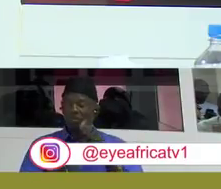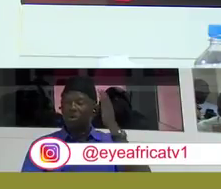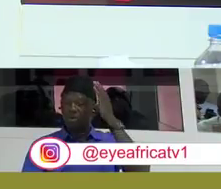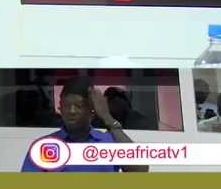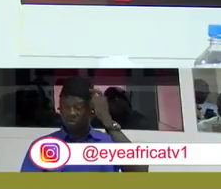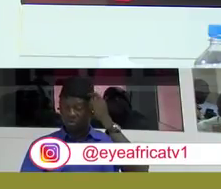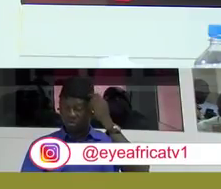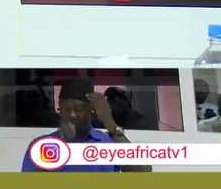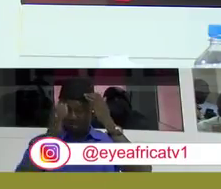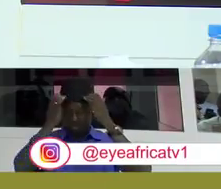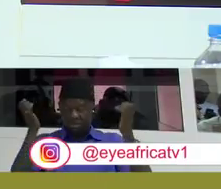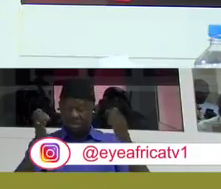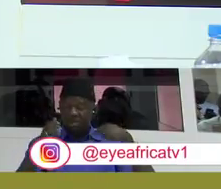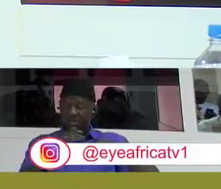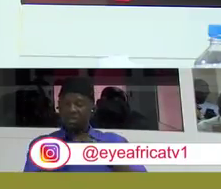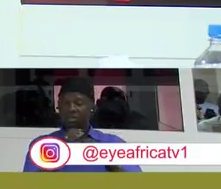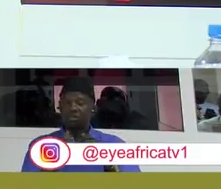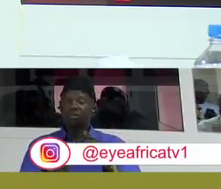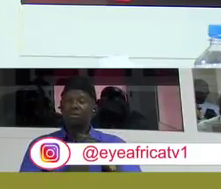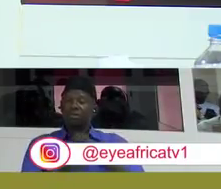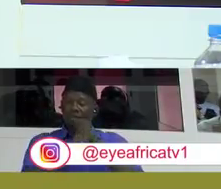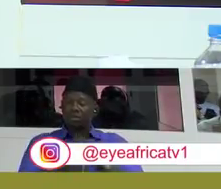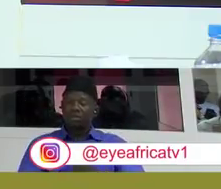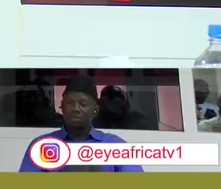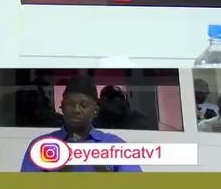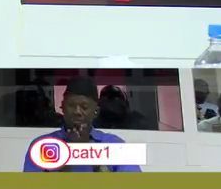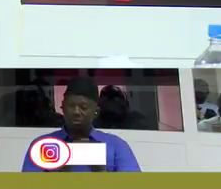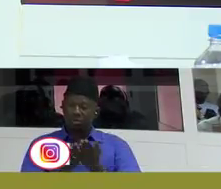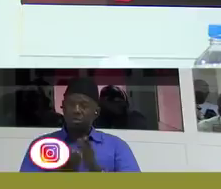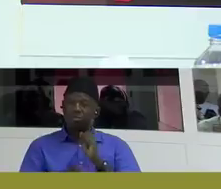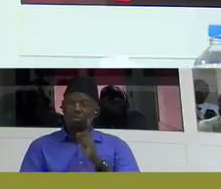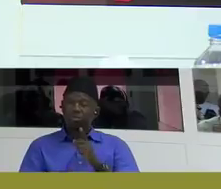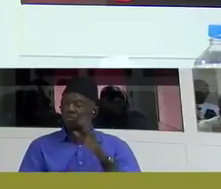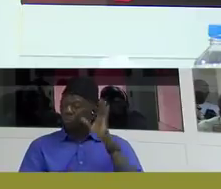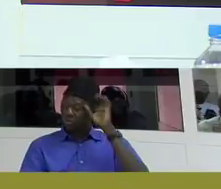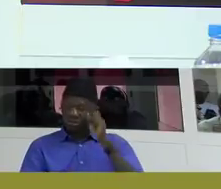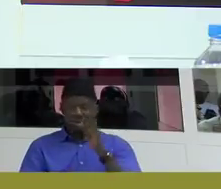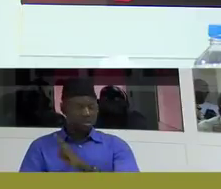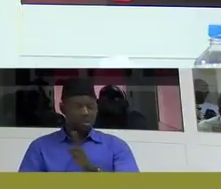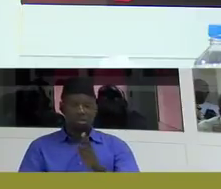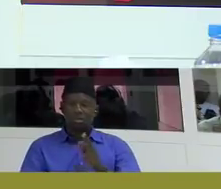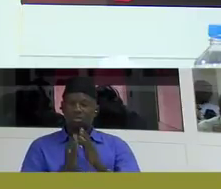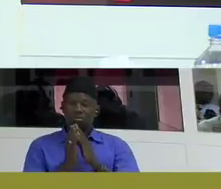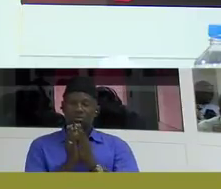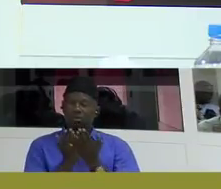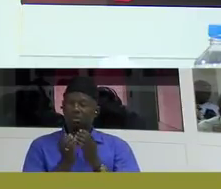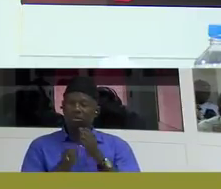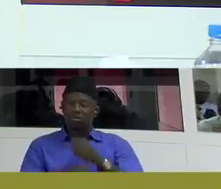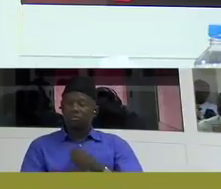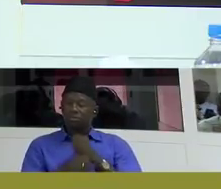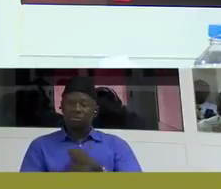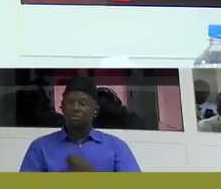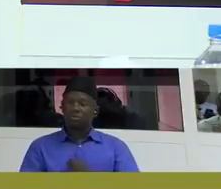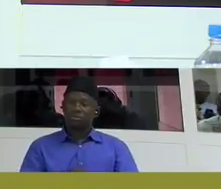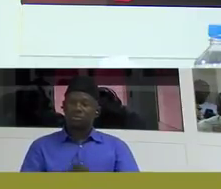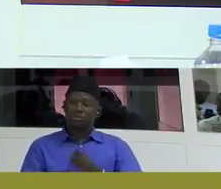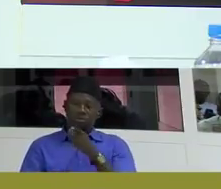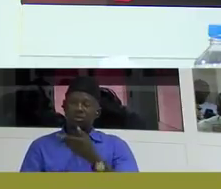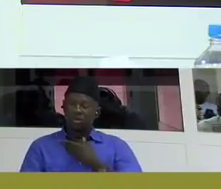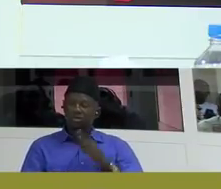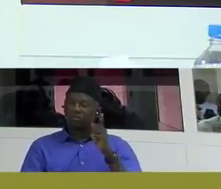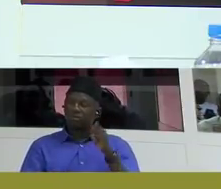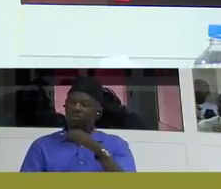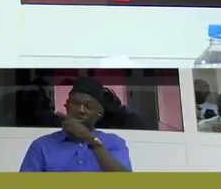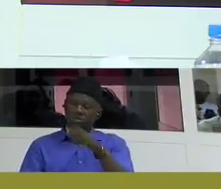knowledgeable in Bible, but you do not understand the Bible at all. You have wrong